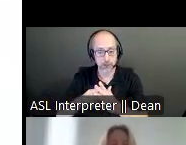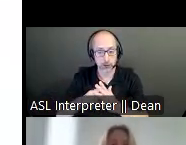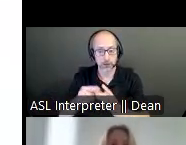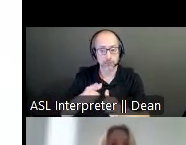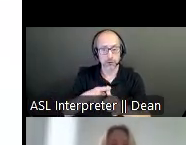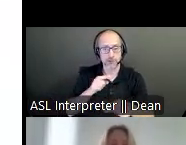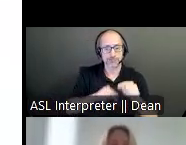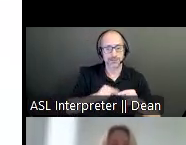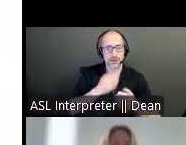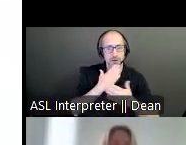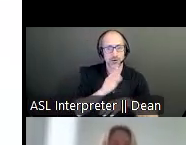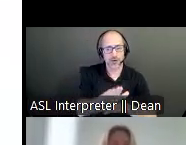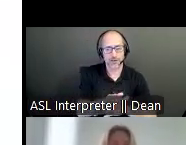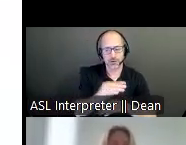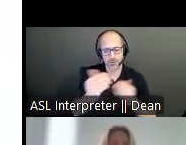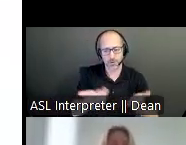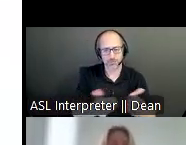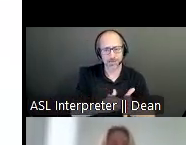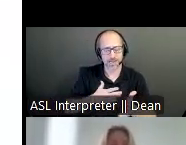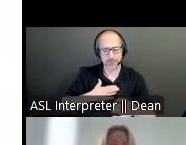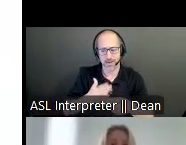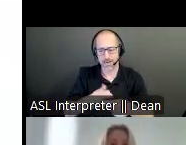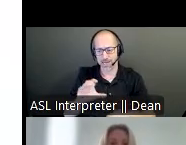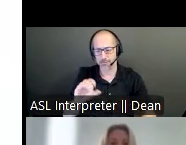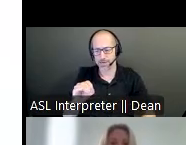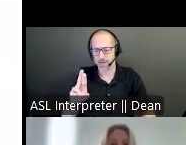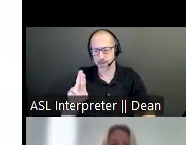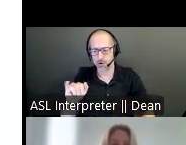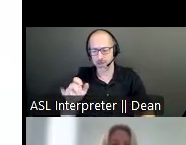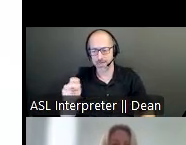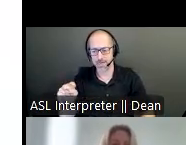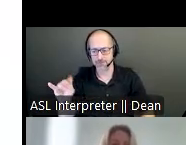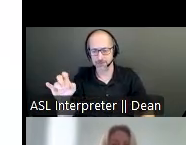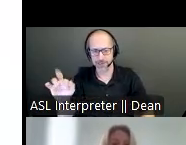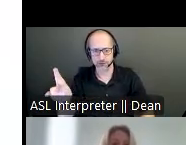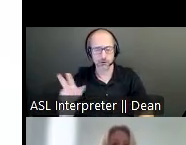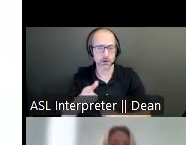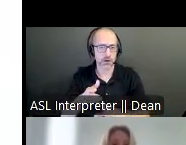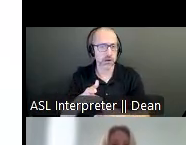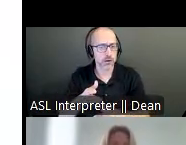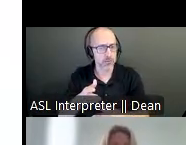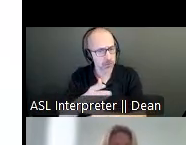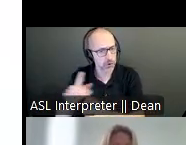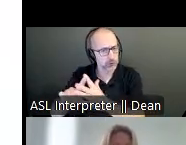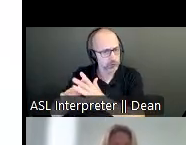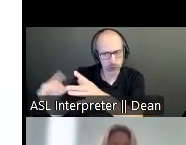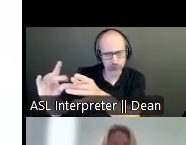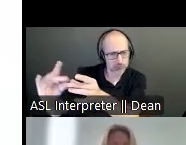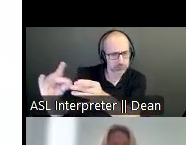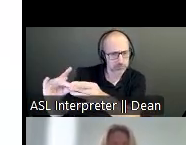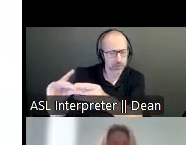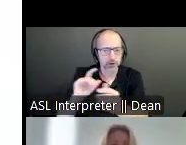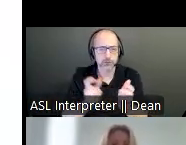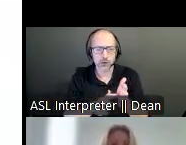and welcome again. My name is Carolyn Fraser. And before I get started, I really want to acknowledge Dr.